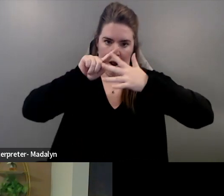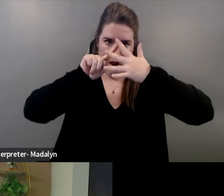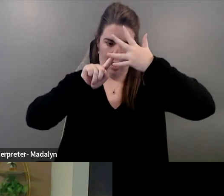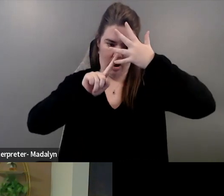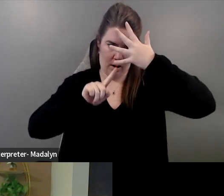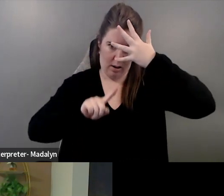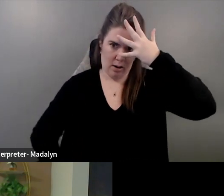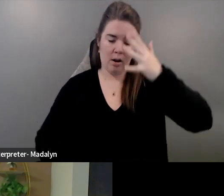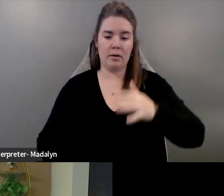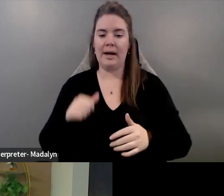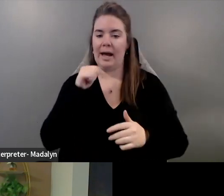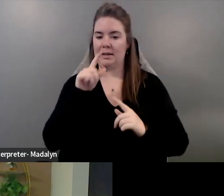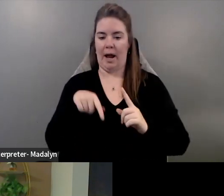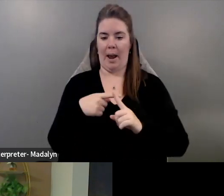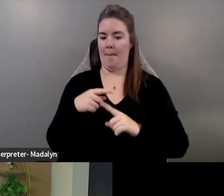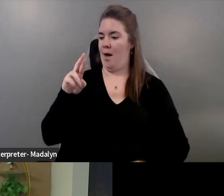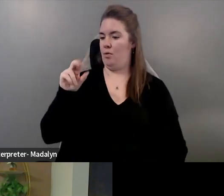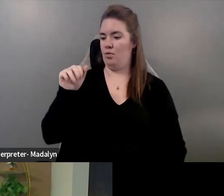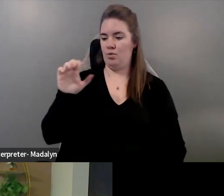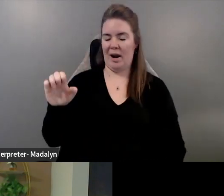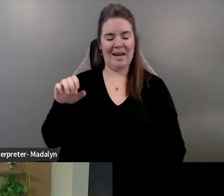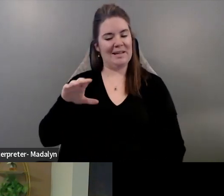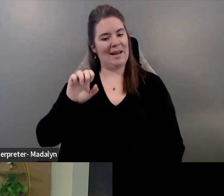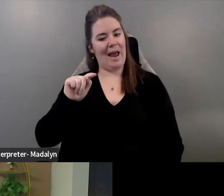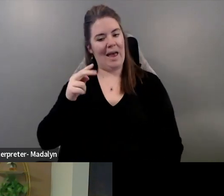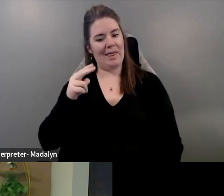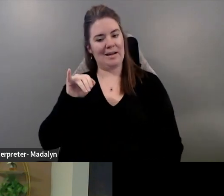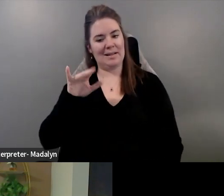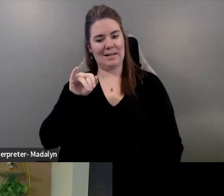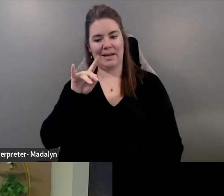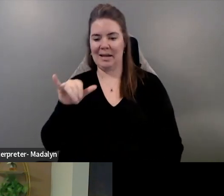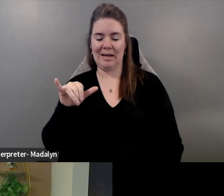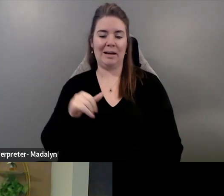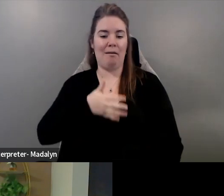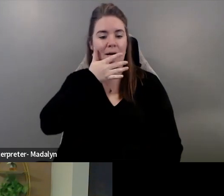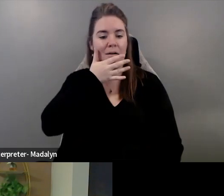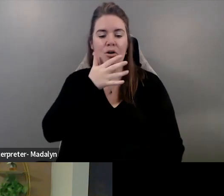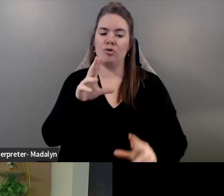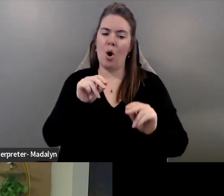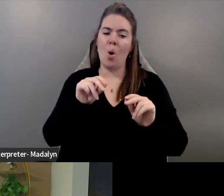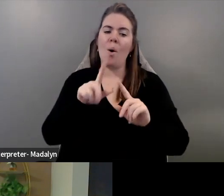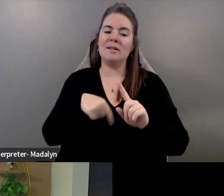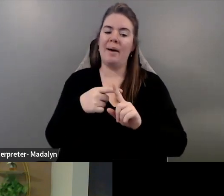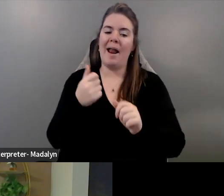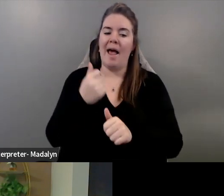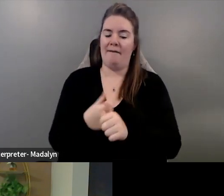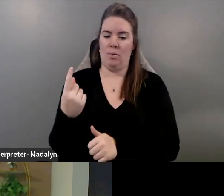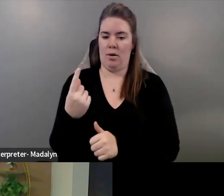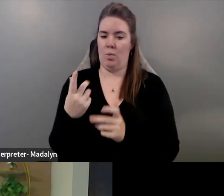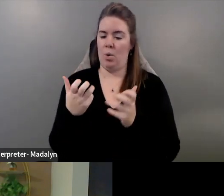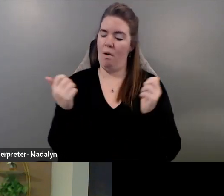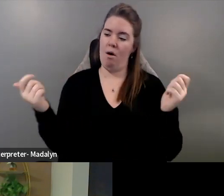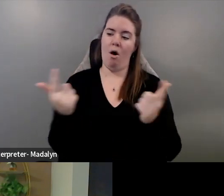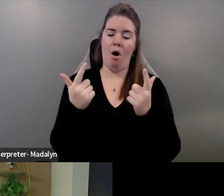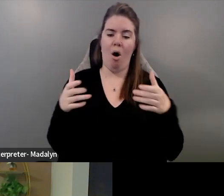isn't just about race and ethnicity. This isn't just about color. This is about everyone. We want everyone at the table to the